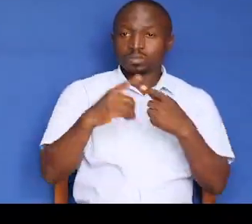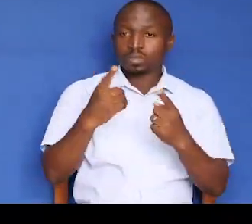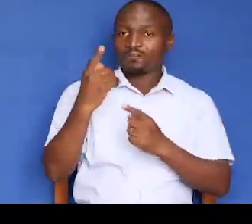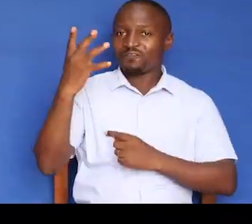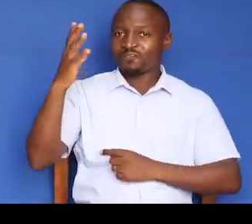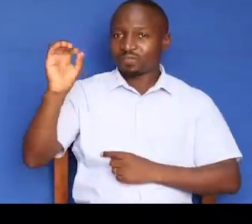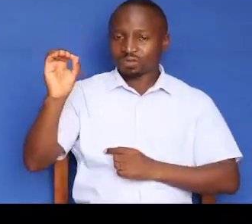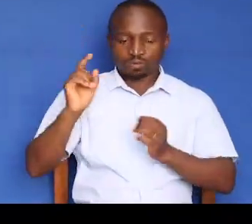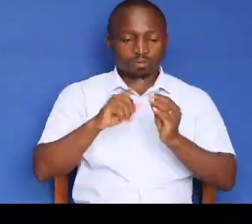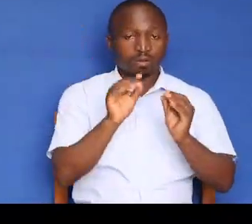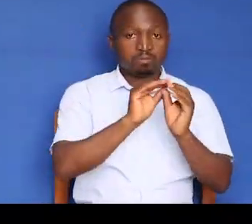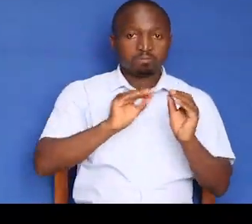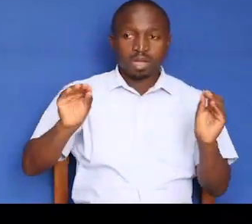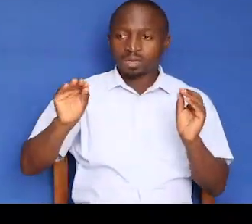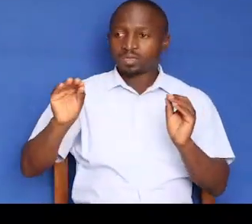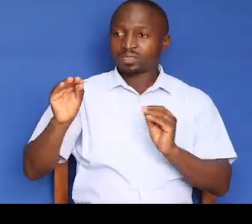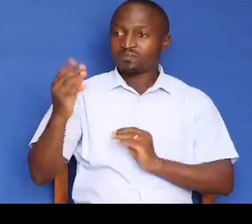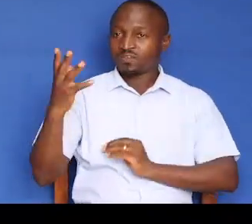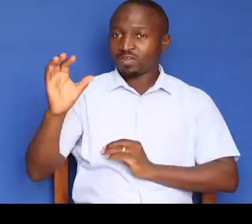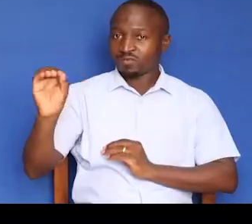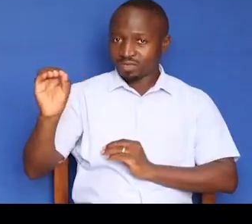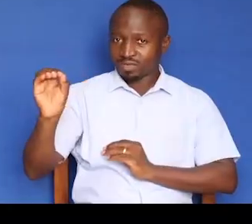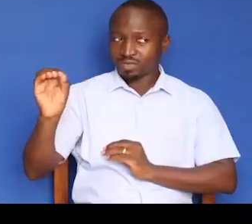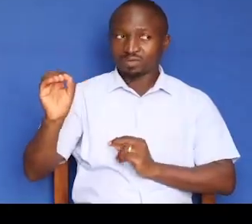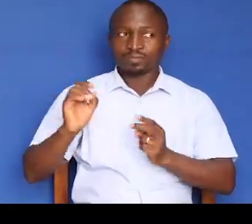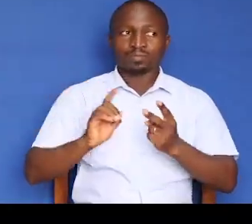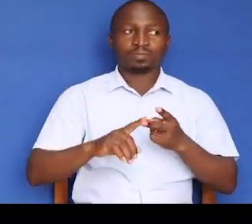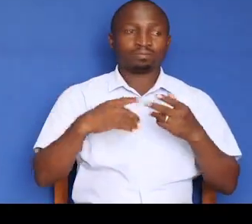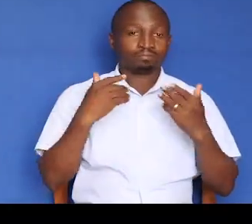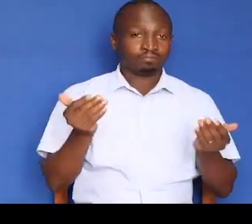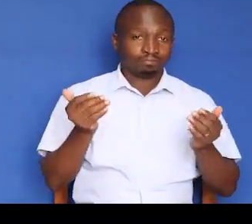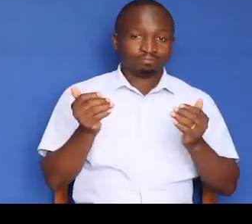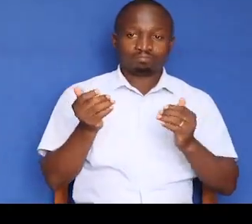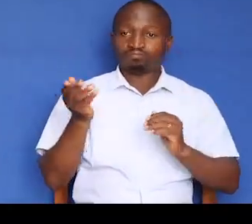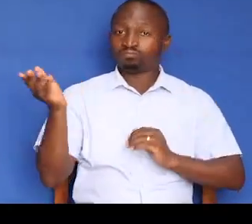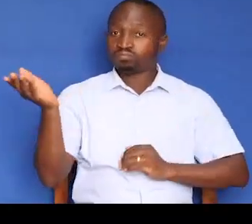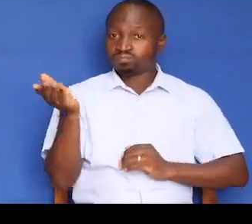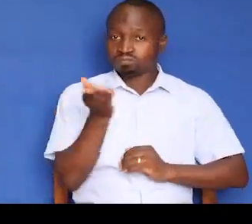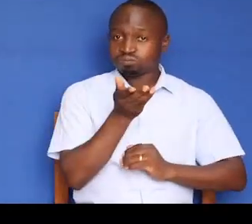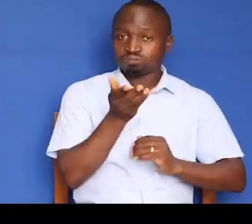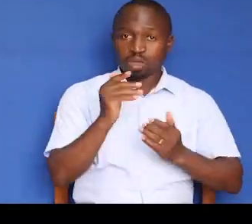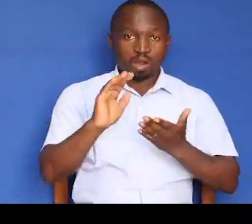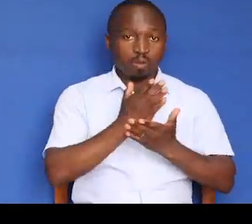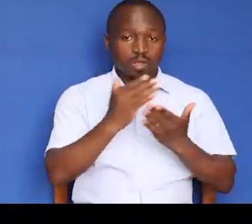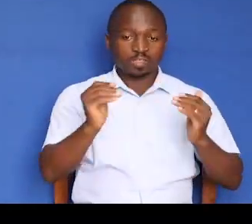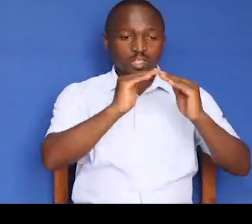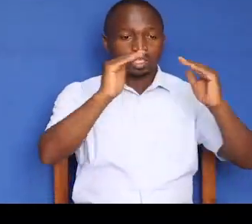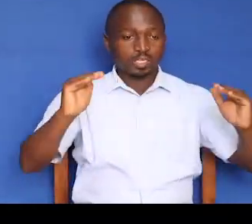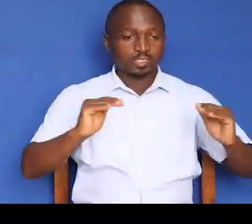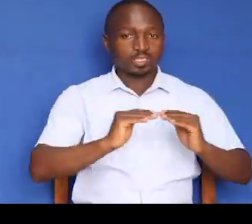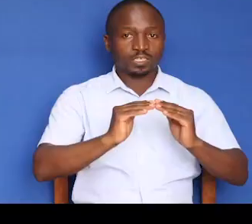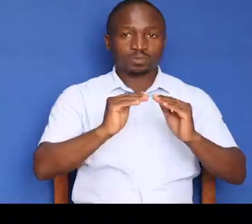50. So we minus all the total revenue, which is 50 on or divided by change in the